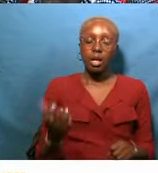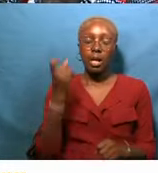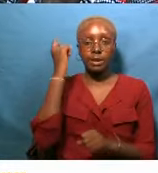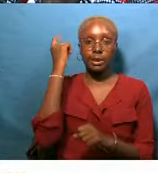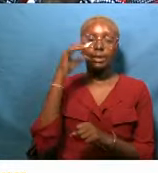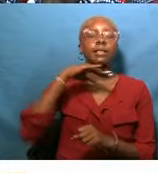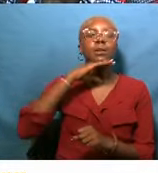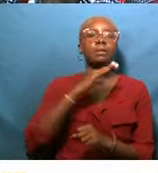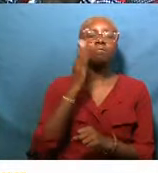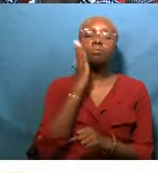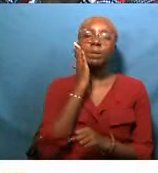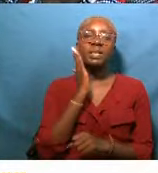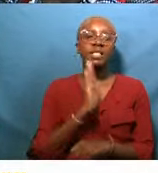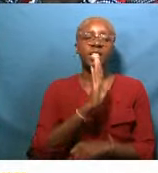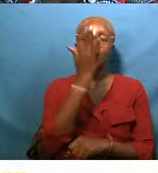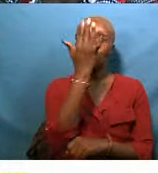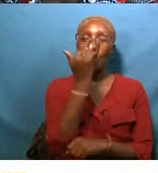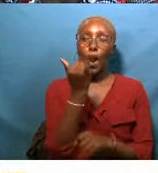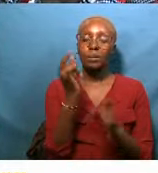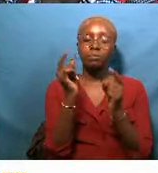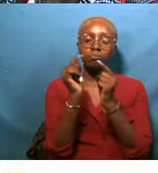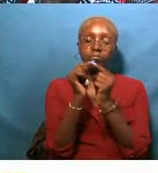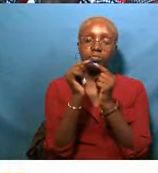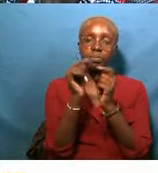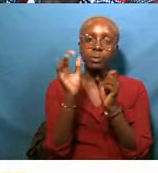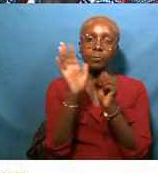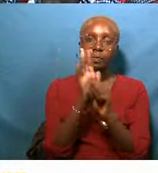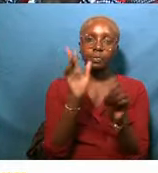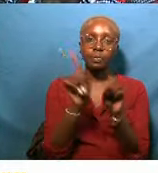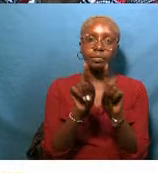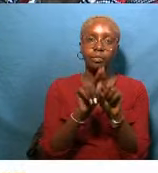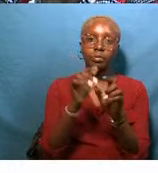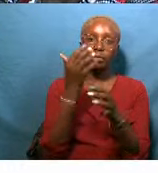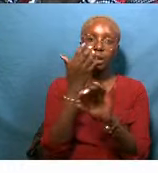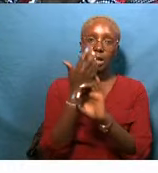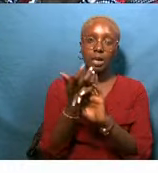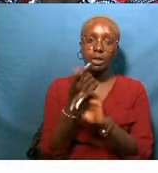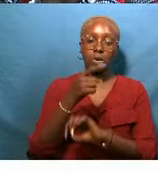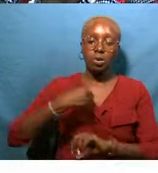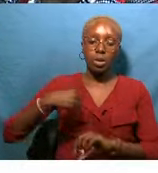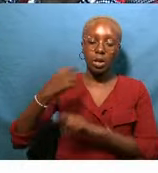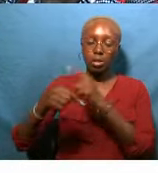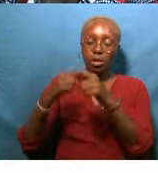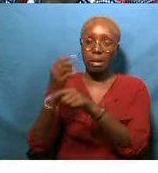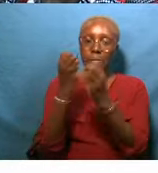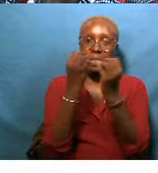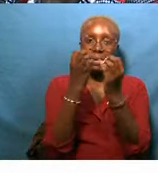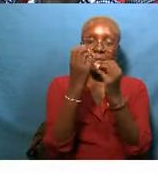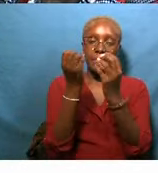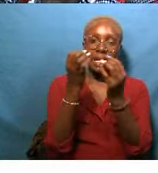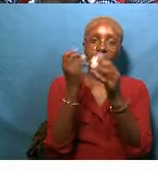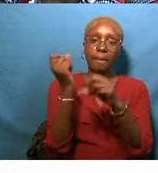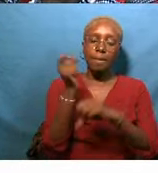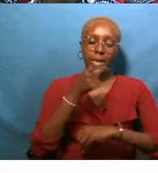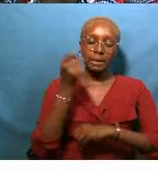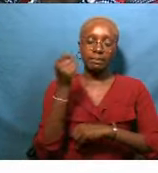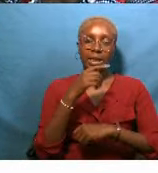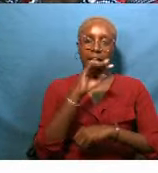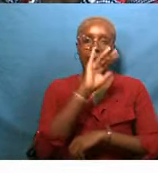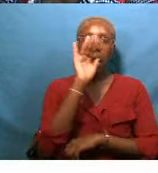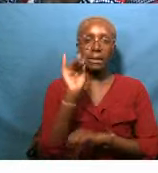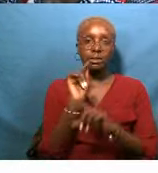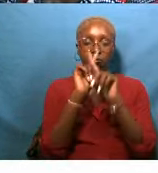it's normally very, very painful and very hard. And we go many, many months asking questions that are not